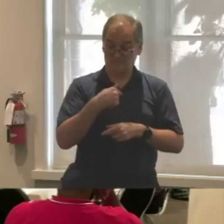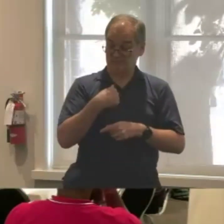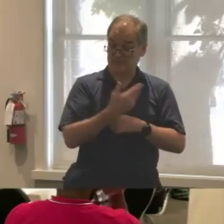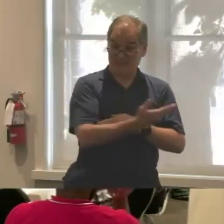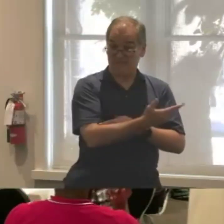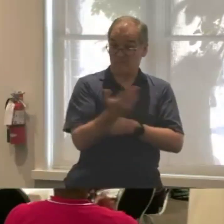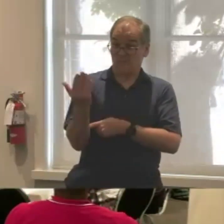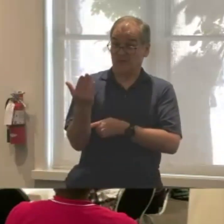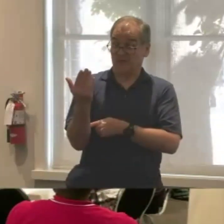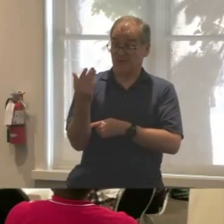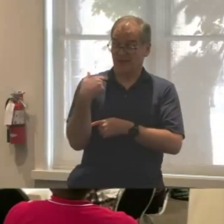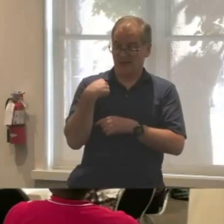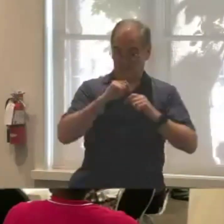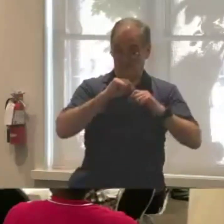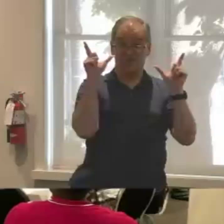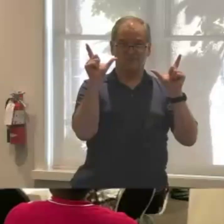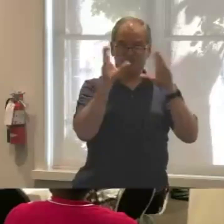me smile too.